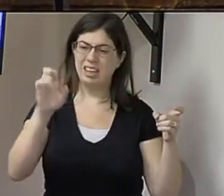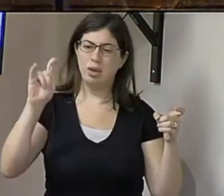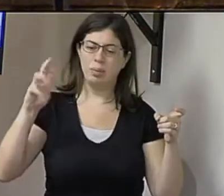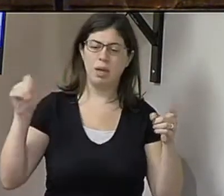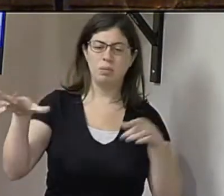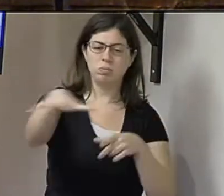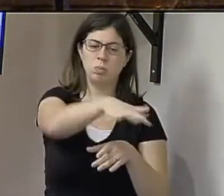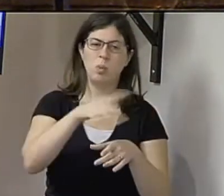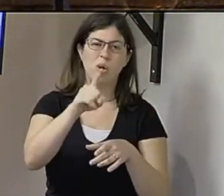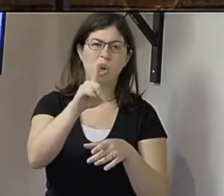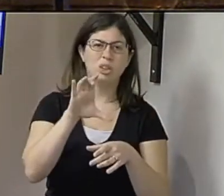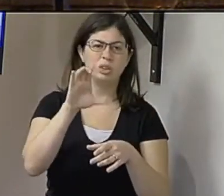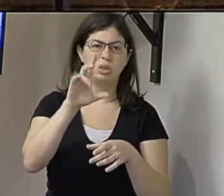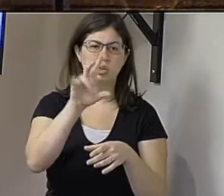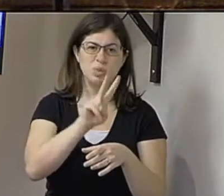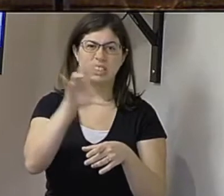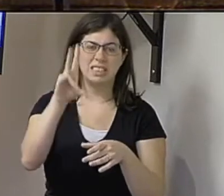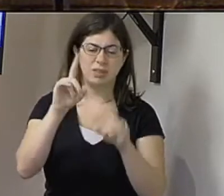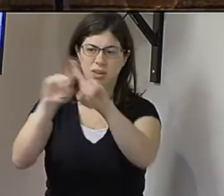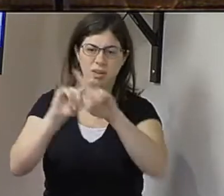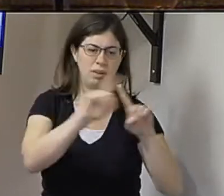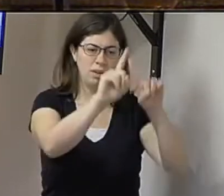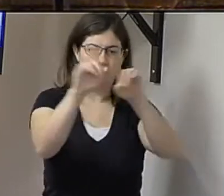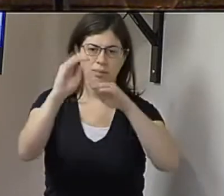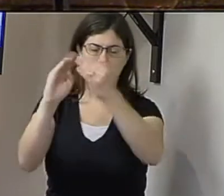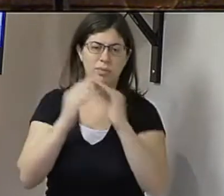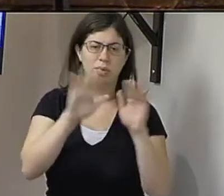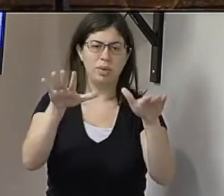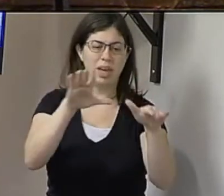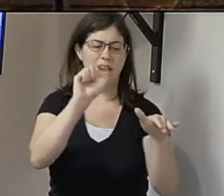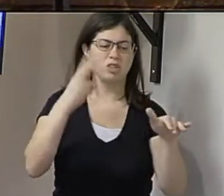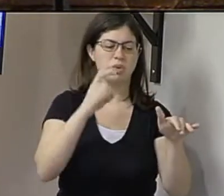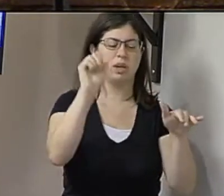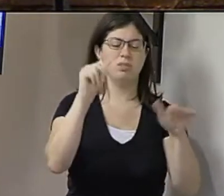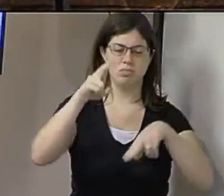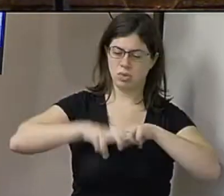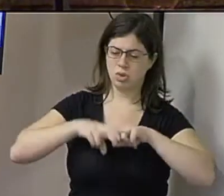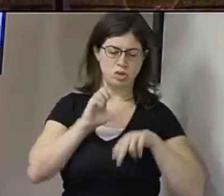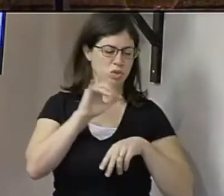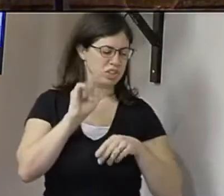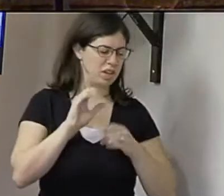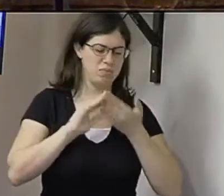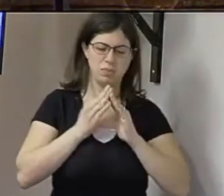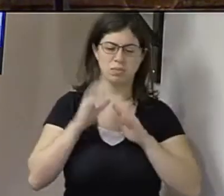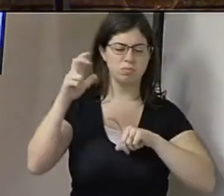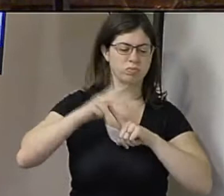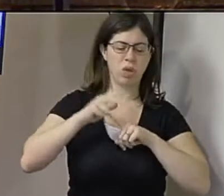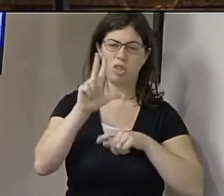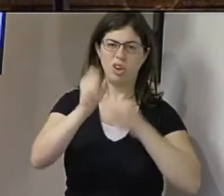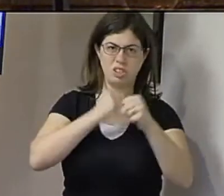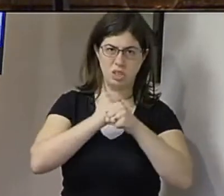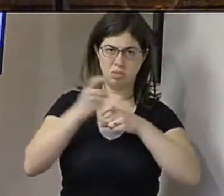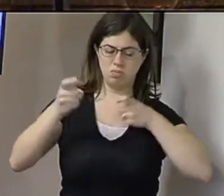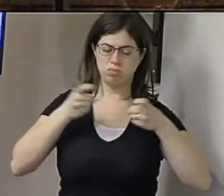over 127 provinces. In those days when King Ahasuerus sat on his royal throne in Susa, the citadel, in the third year of his